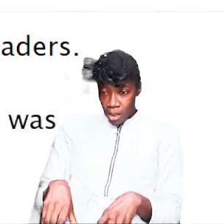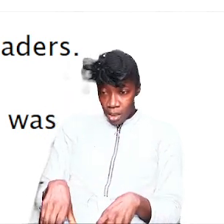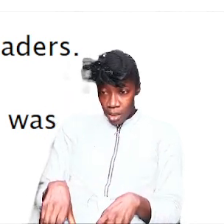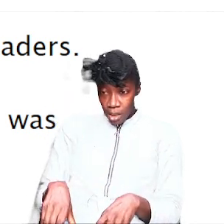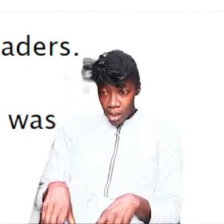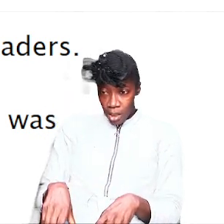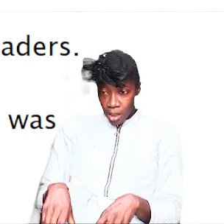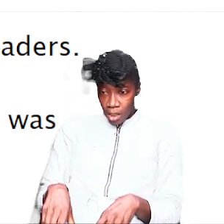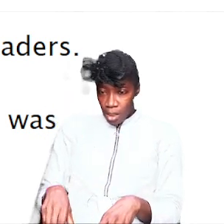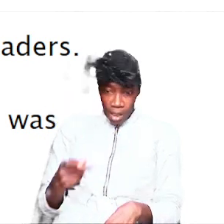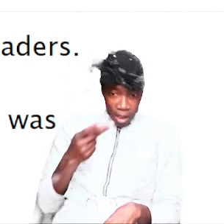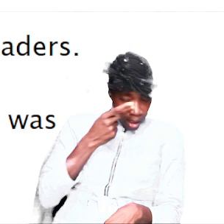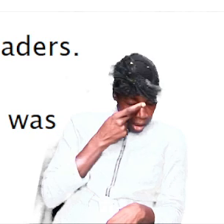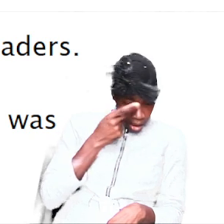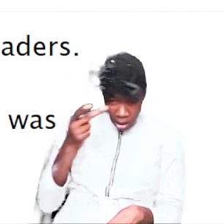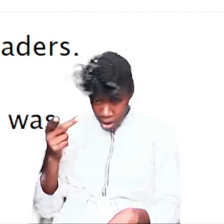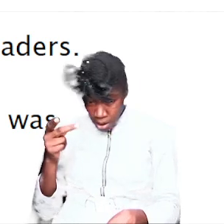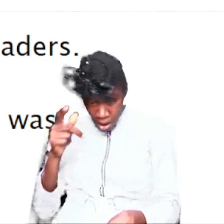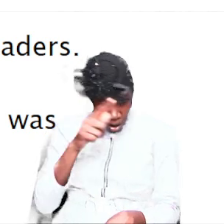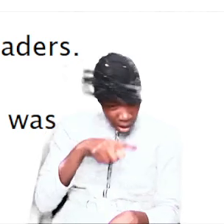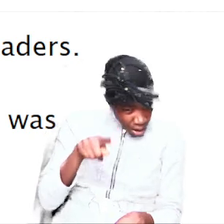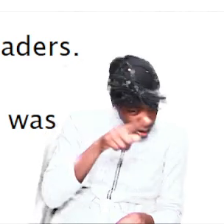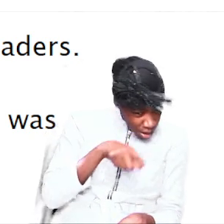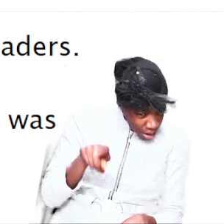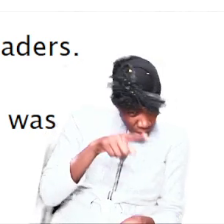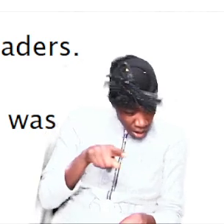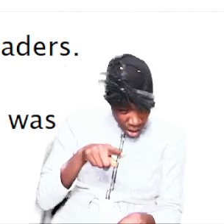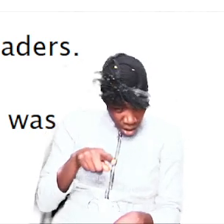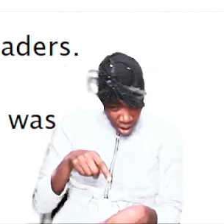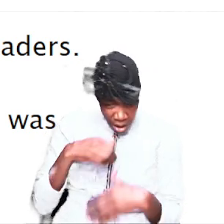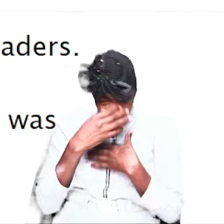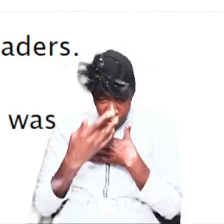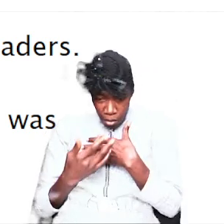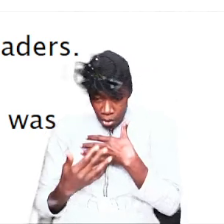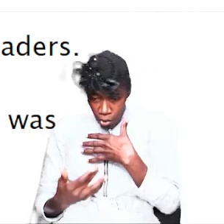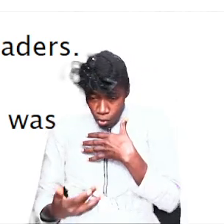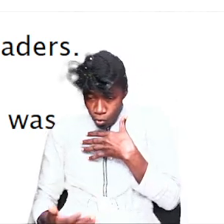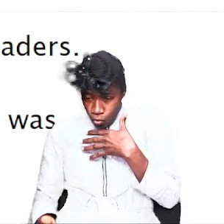so that it can be inspected that the blood is drained from the body.